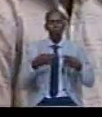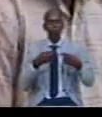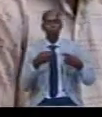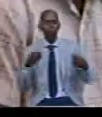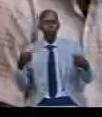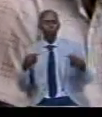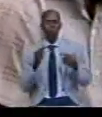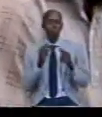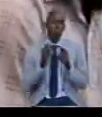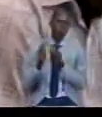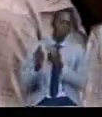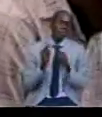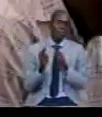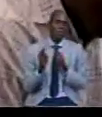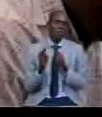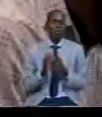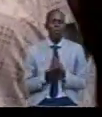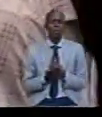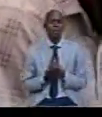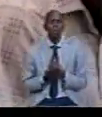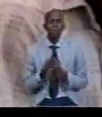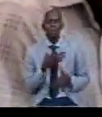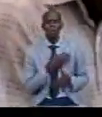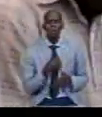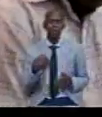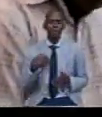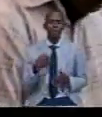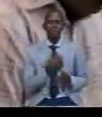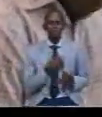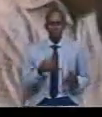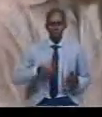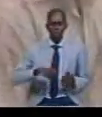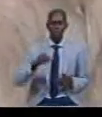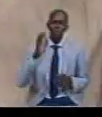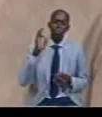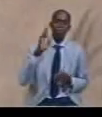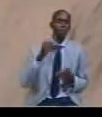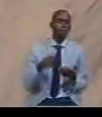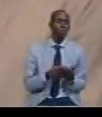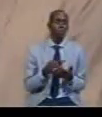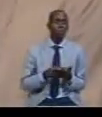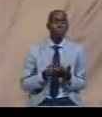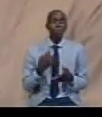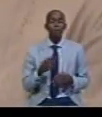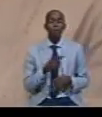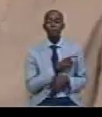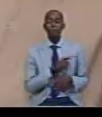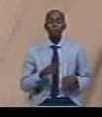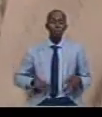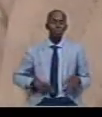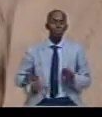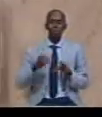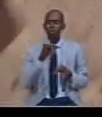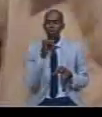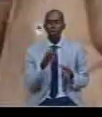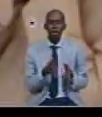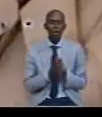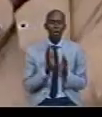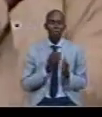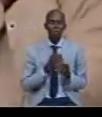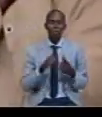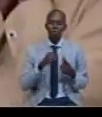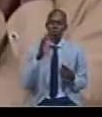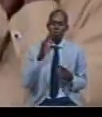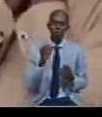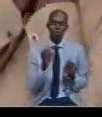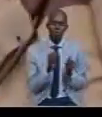malice, and we still carry the gospel, the Lord did not ask us to preach the gospel of malice. It